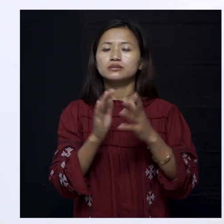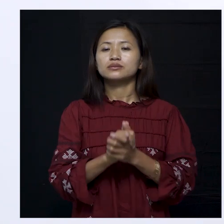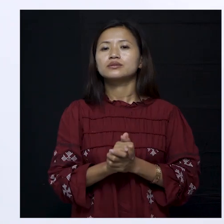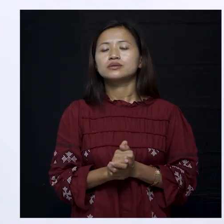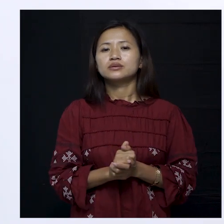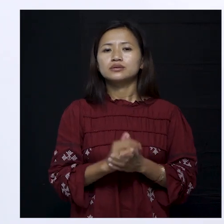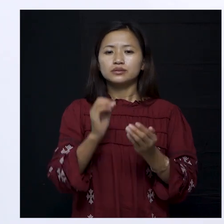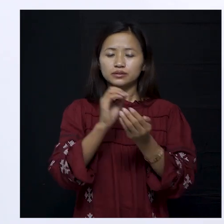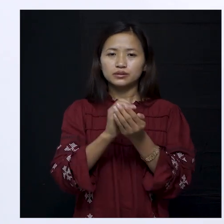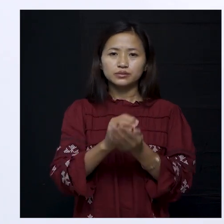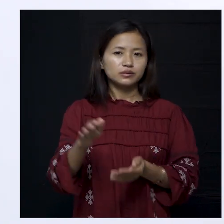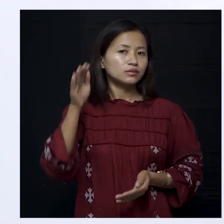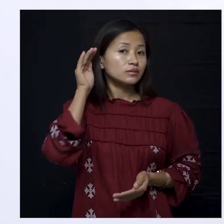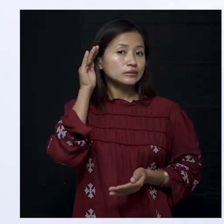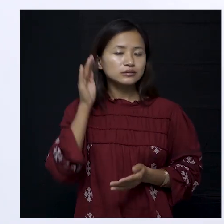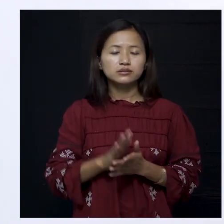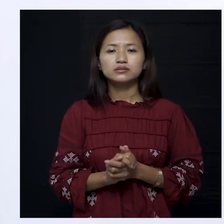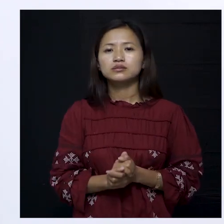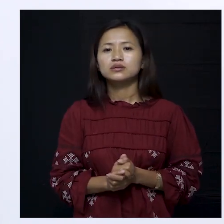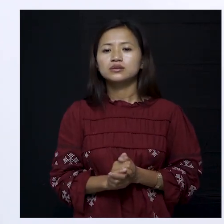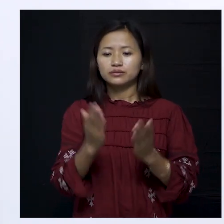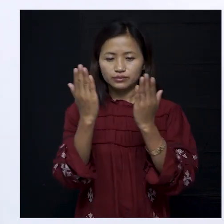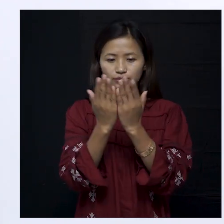you have to keep your listeners or to keep your